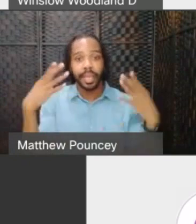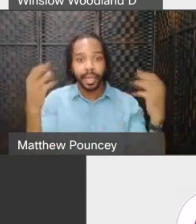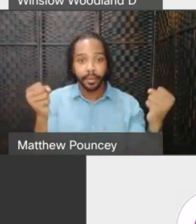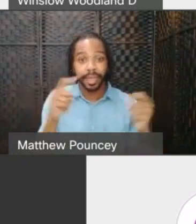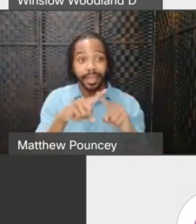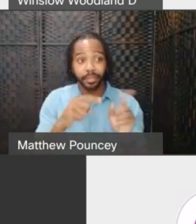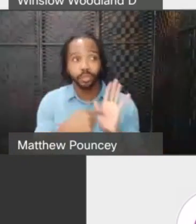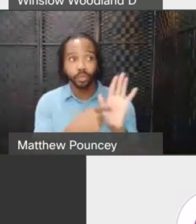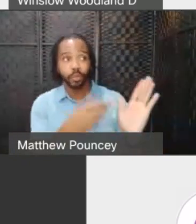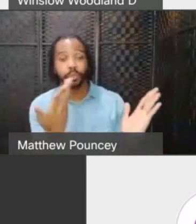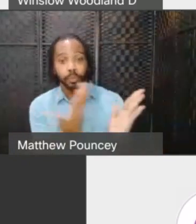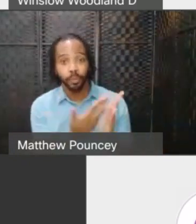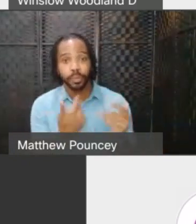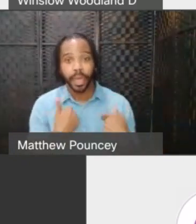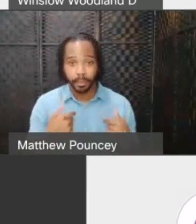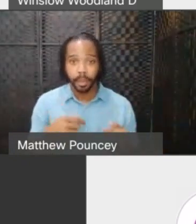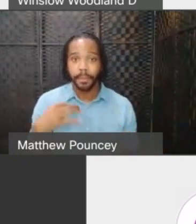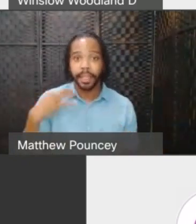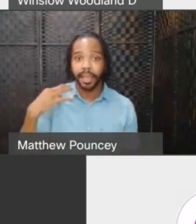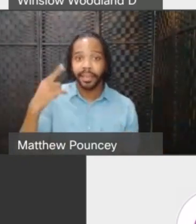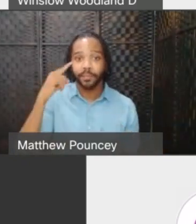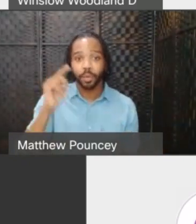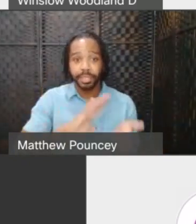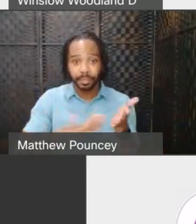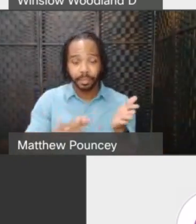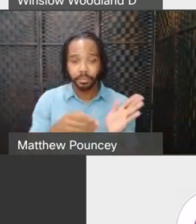they're applying for the exemption.